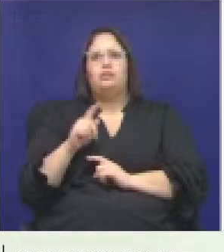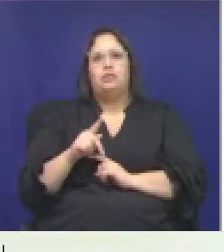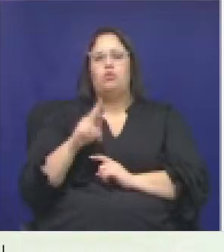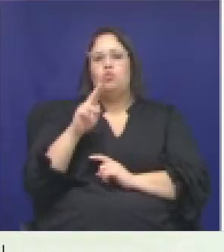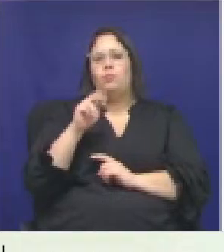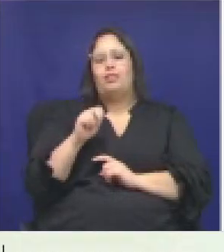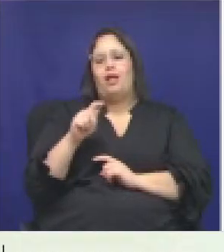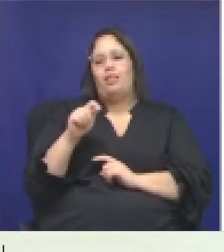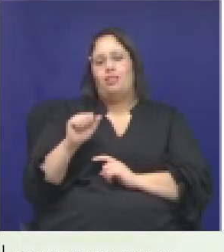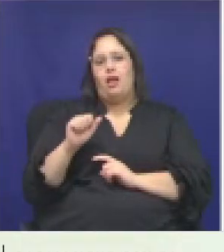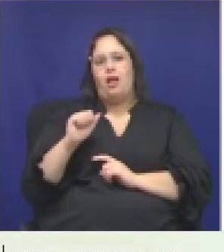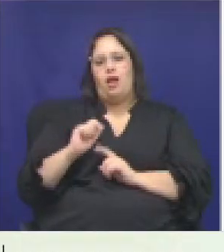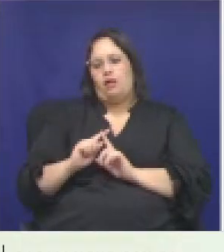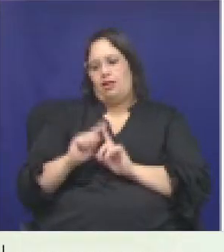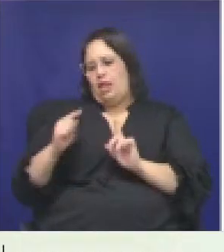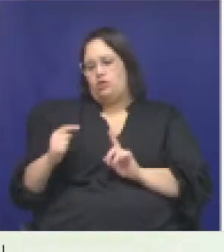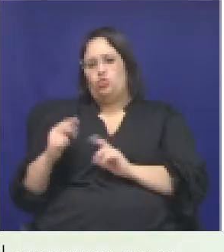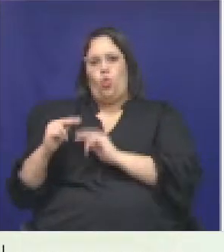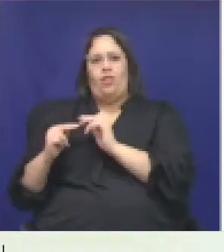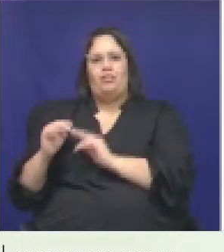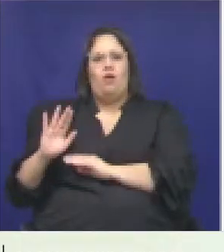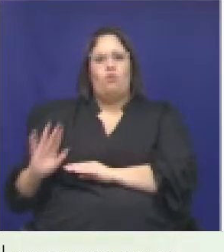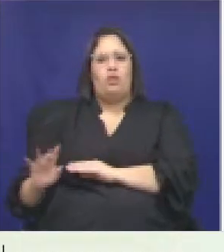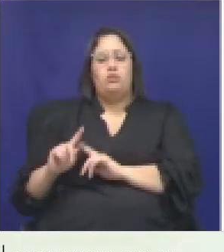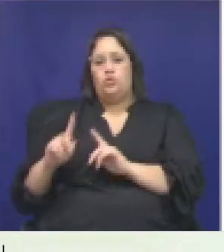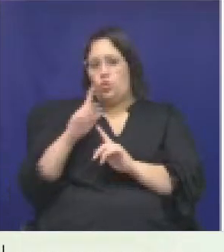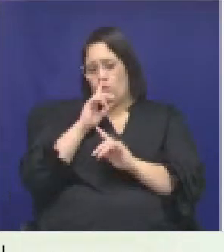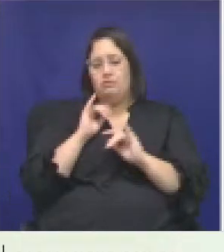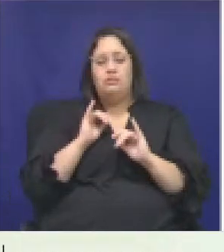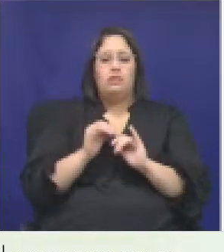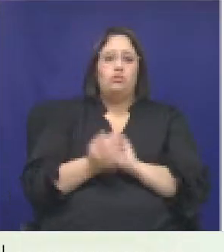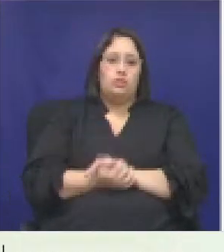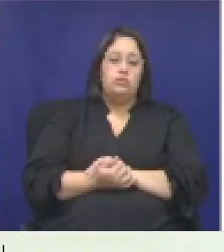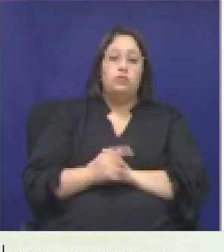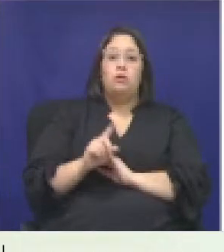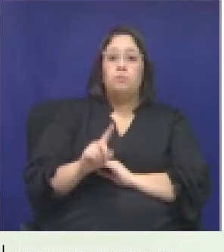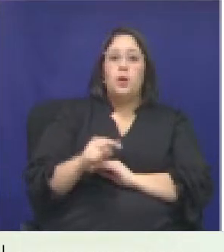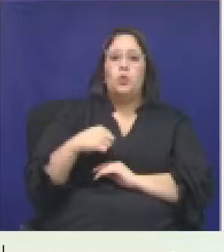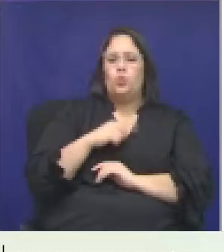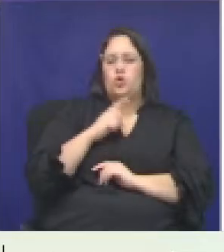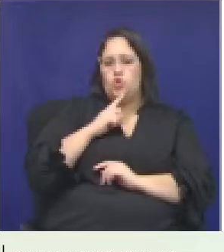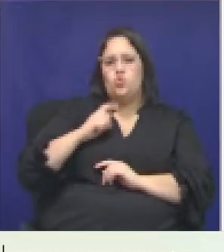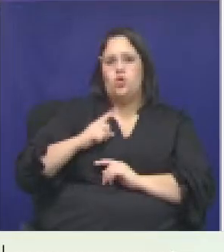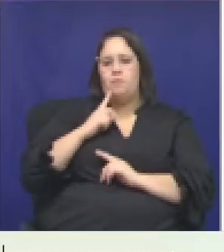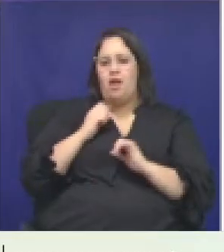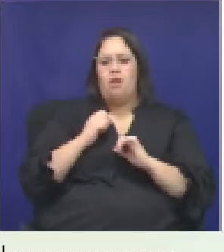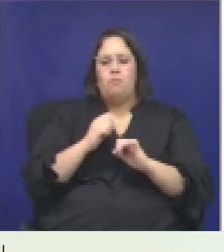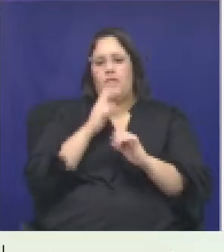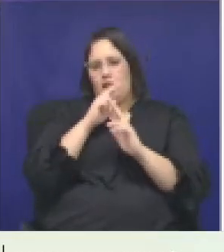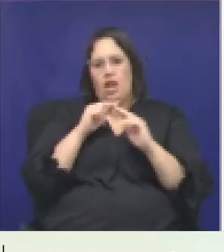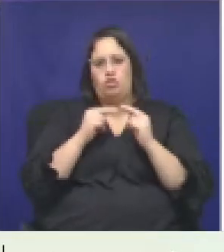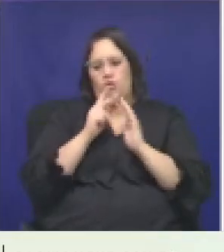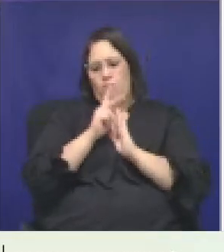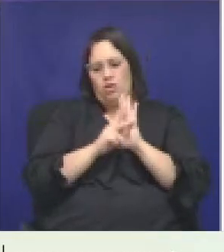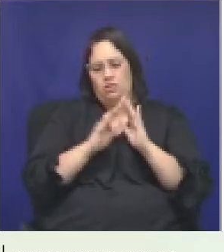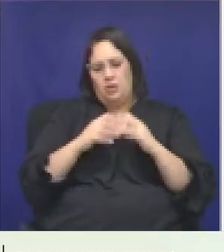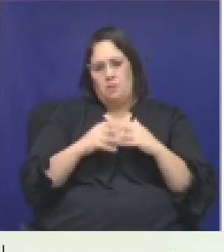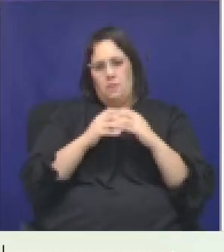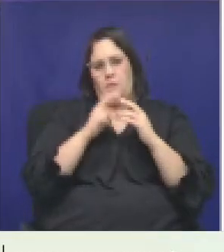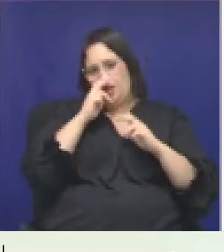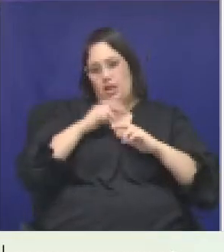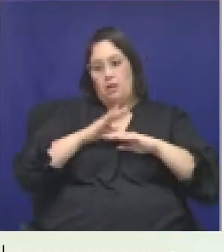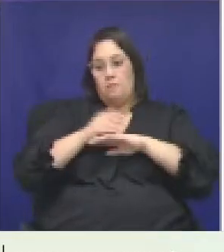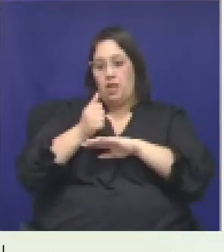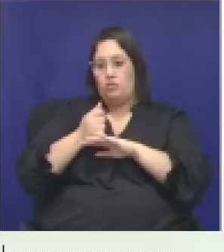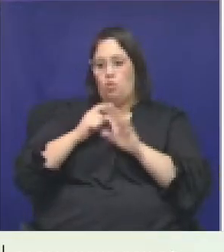is the town next door for me. So this is quite serious, but we should be able to make national policy on the basis of the